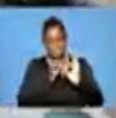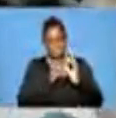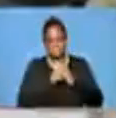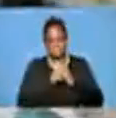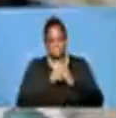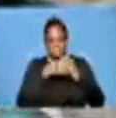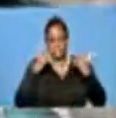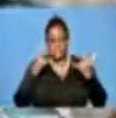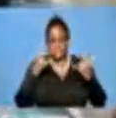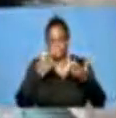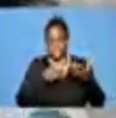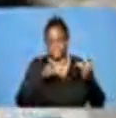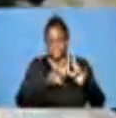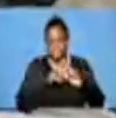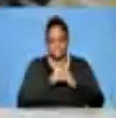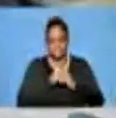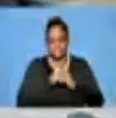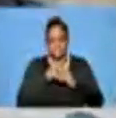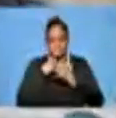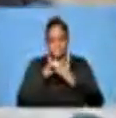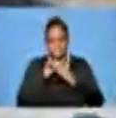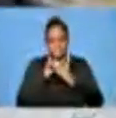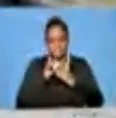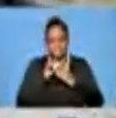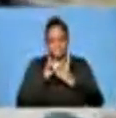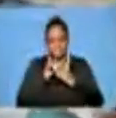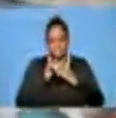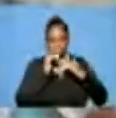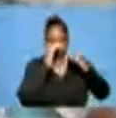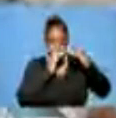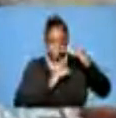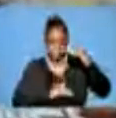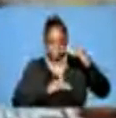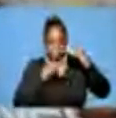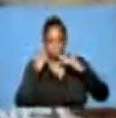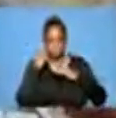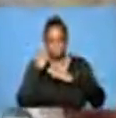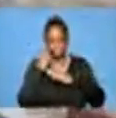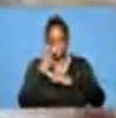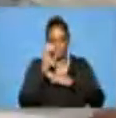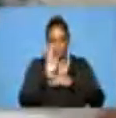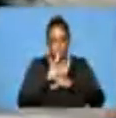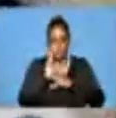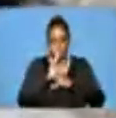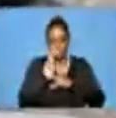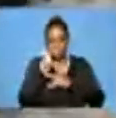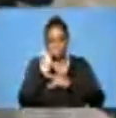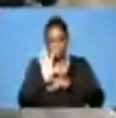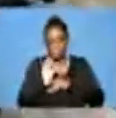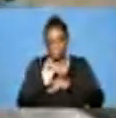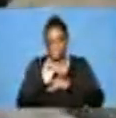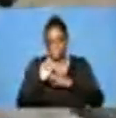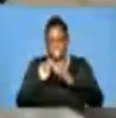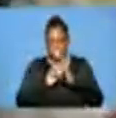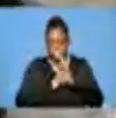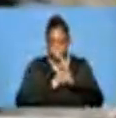what's the projected number of homes you guys hope to build? Well, we are reviewing the files right now. It depends, you know, we're trying using $250,000 to repair as